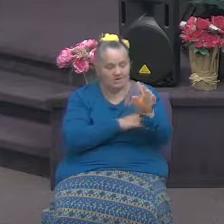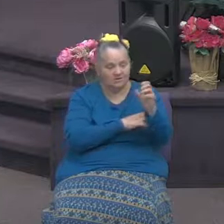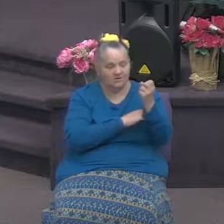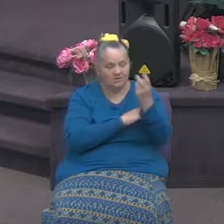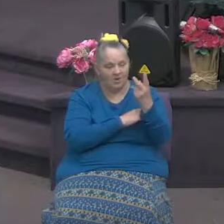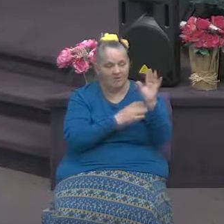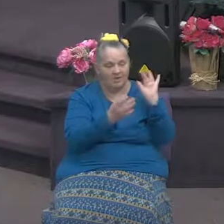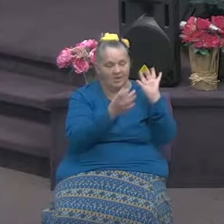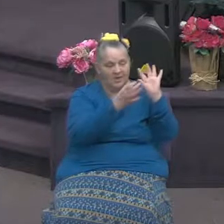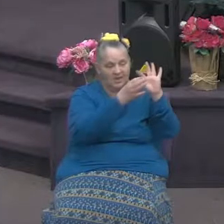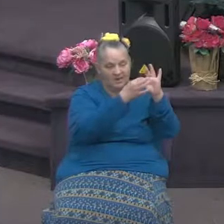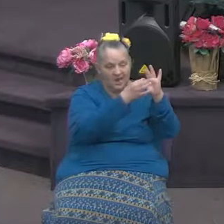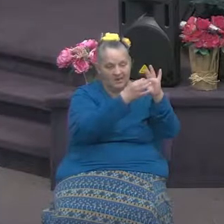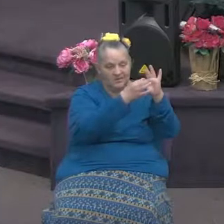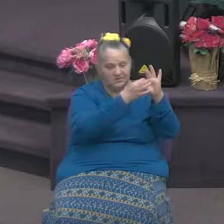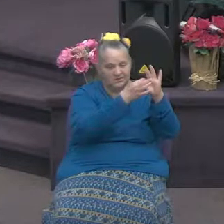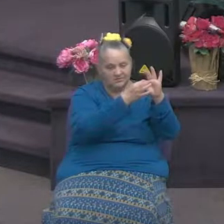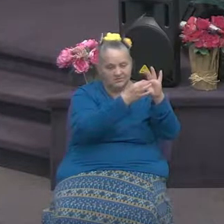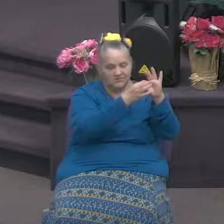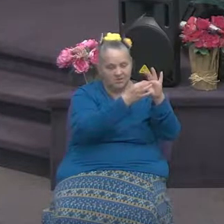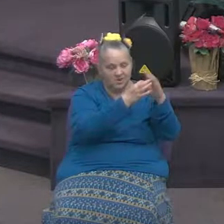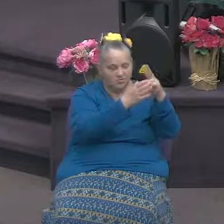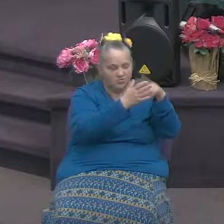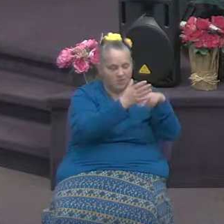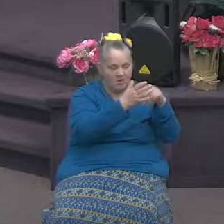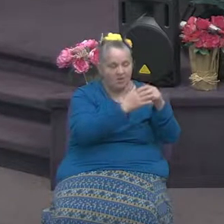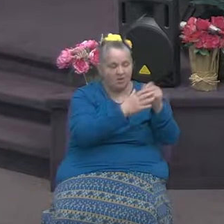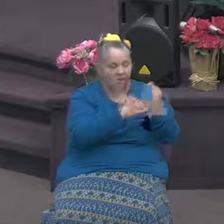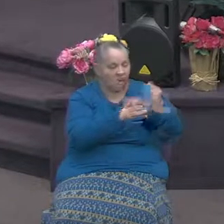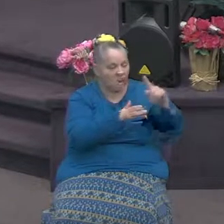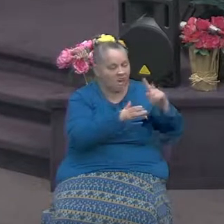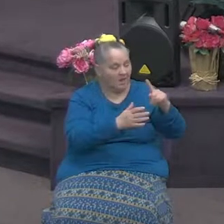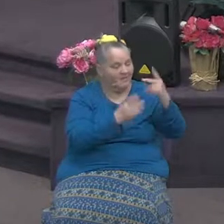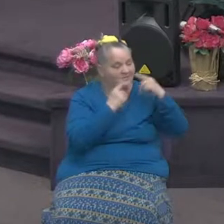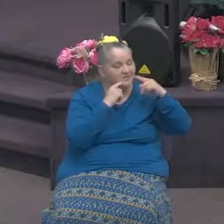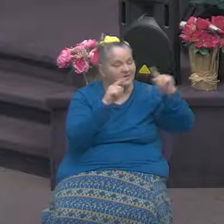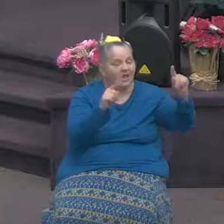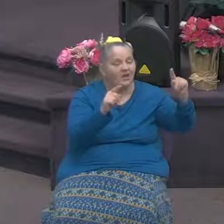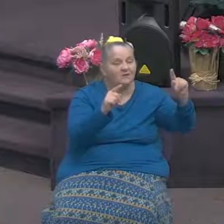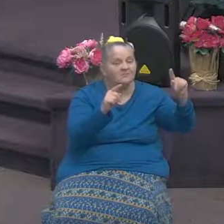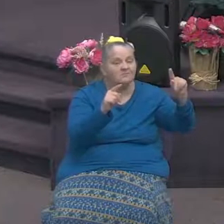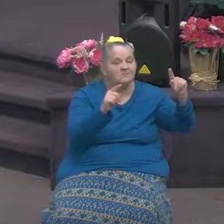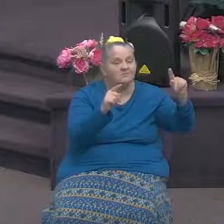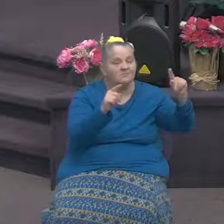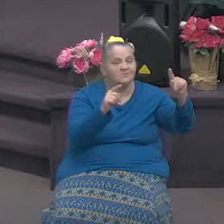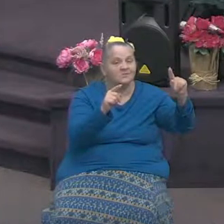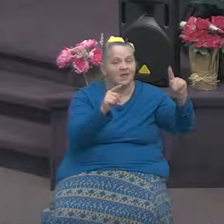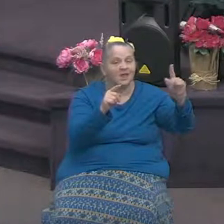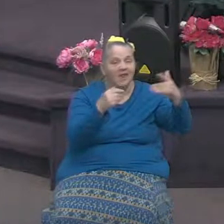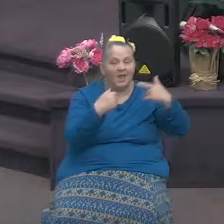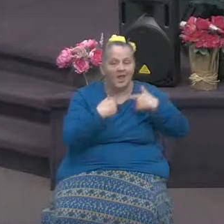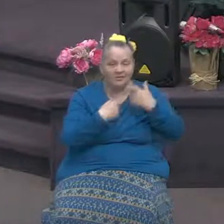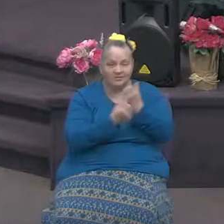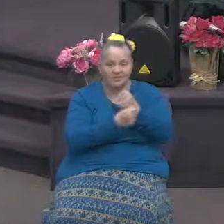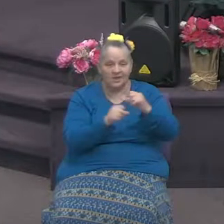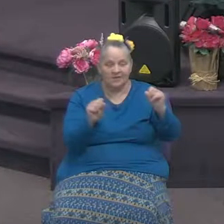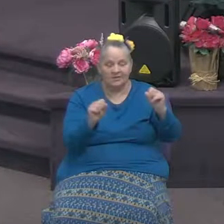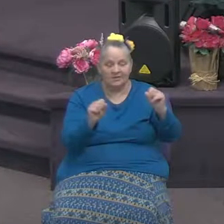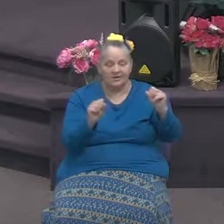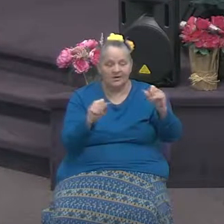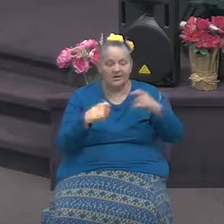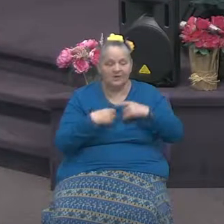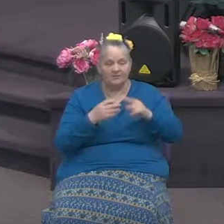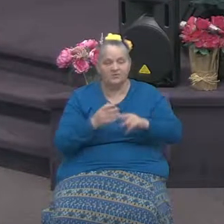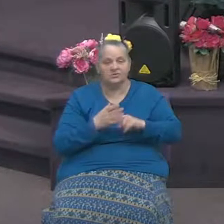connects. I read to you in the very beginning, the Lord said, I have declared, have saved, and